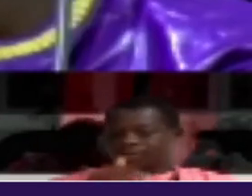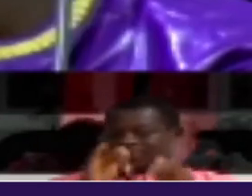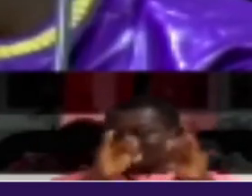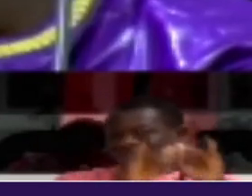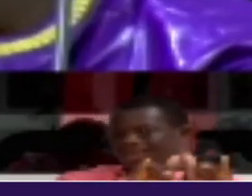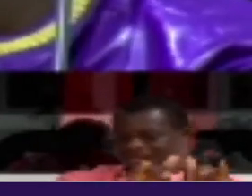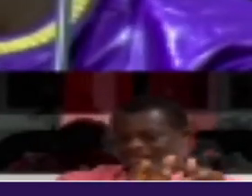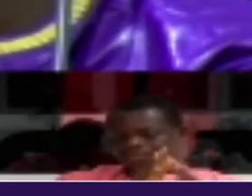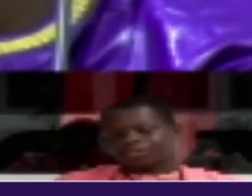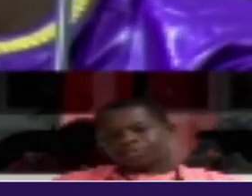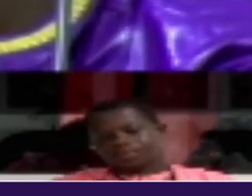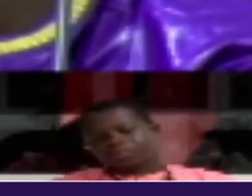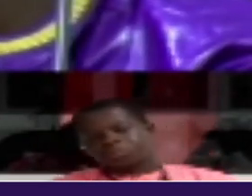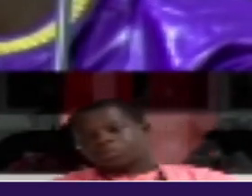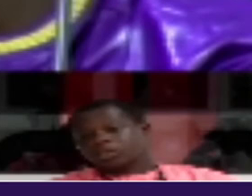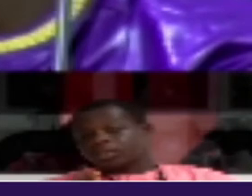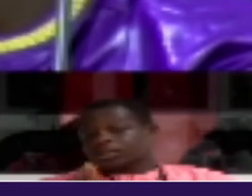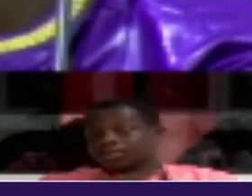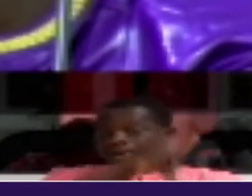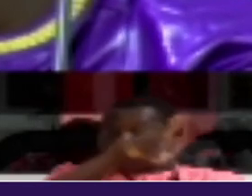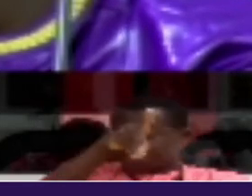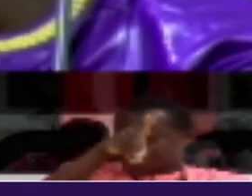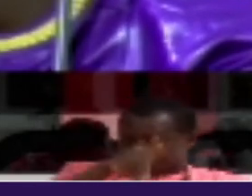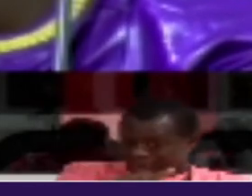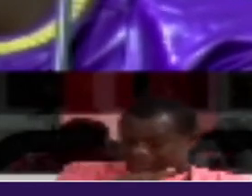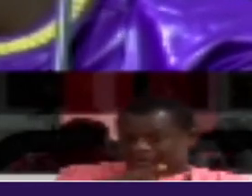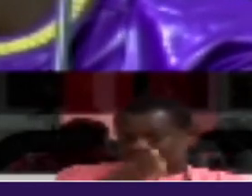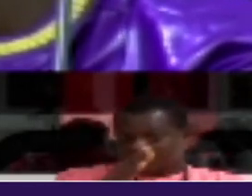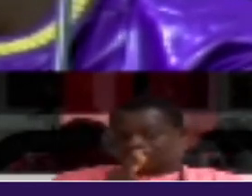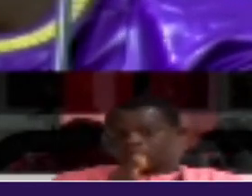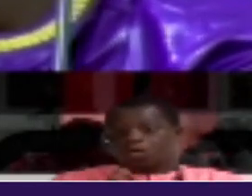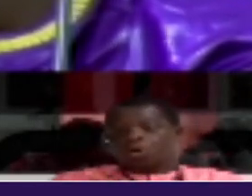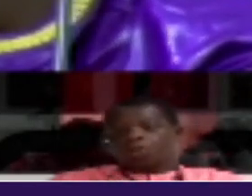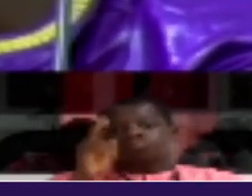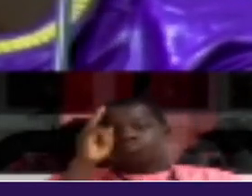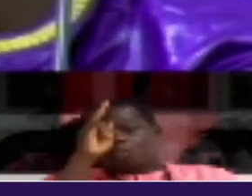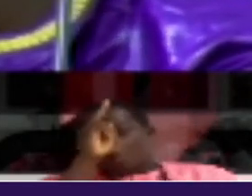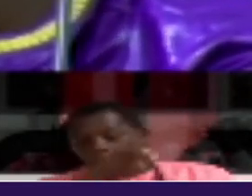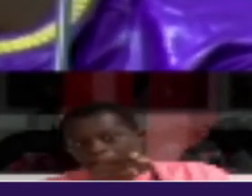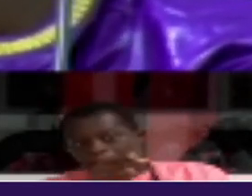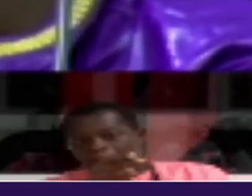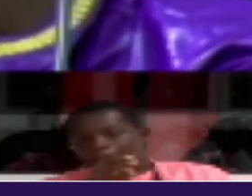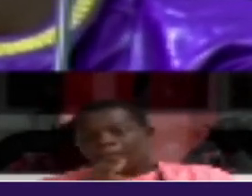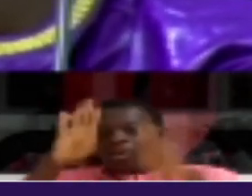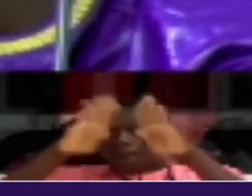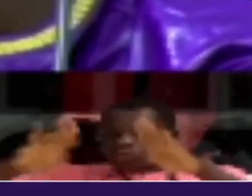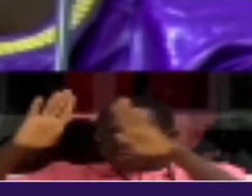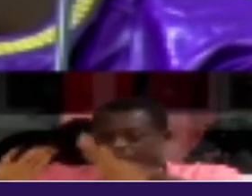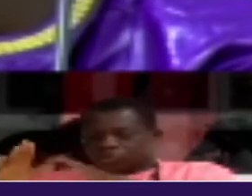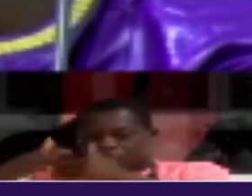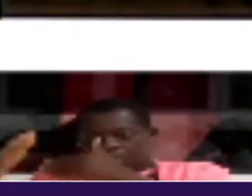place, was it in the immediate vicinity of homes or was it in a